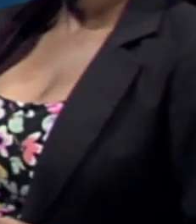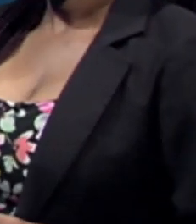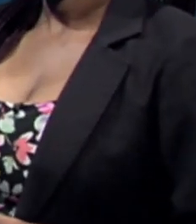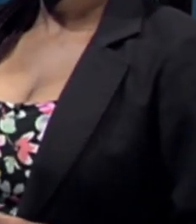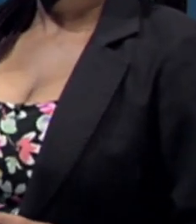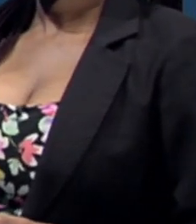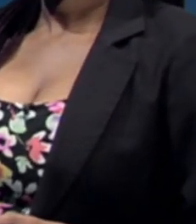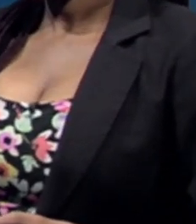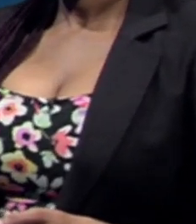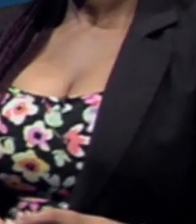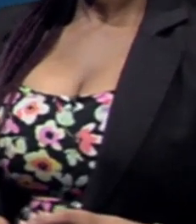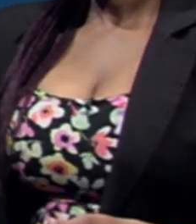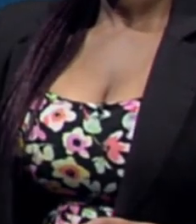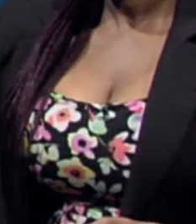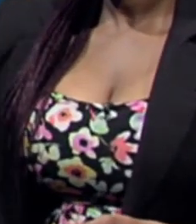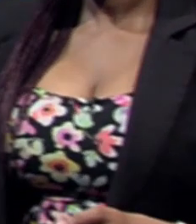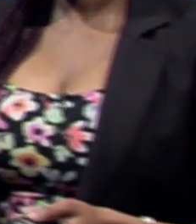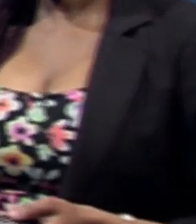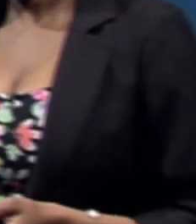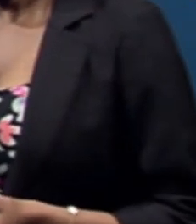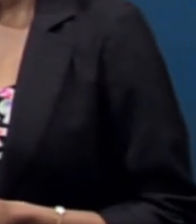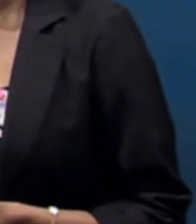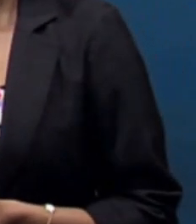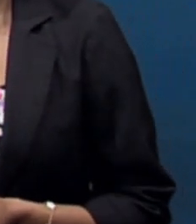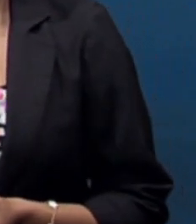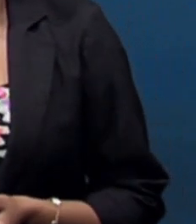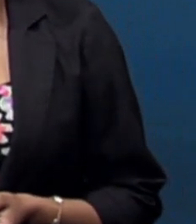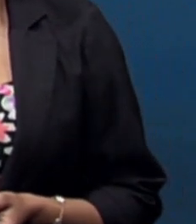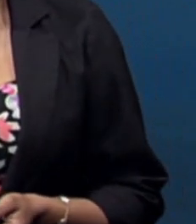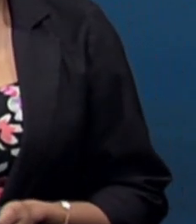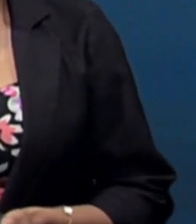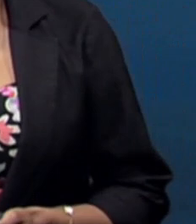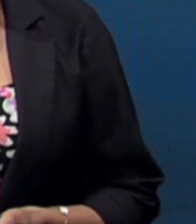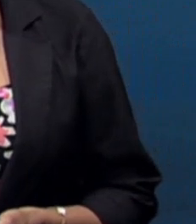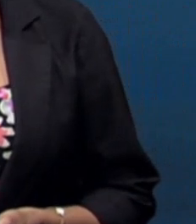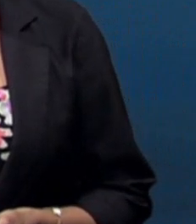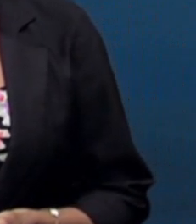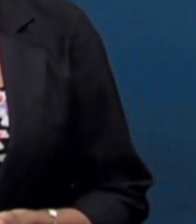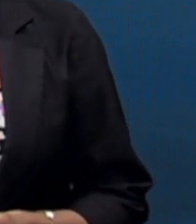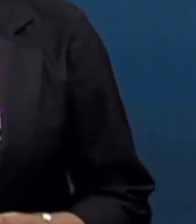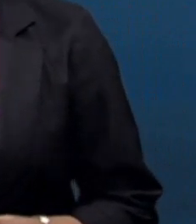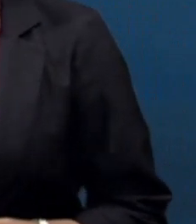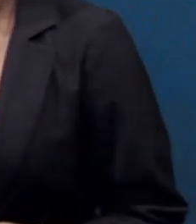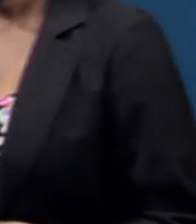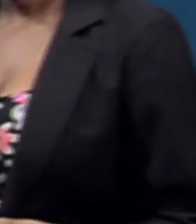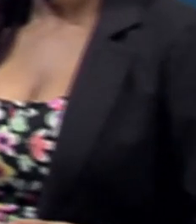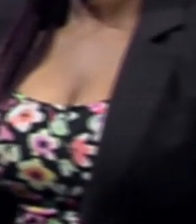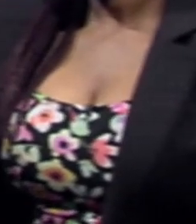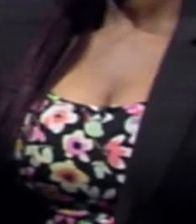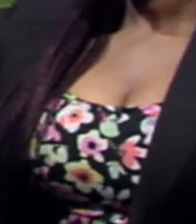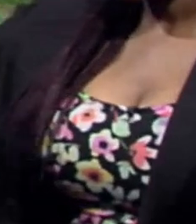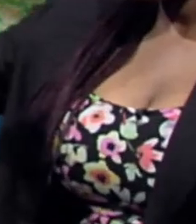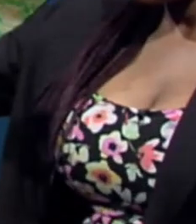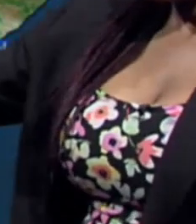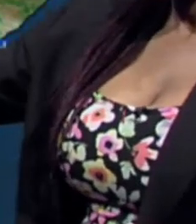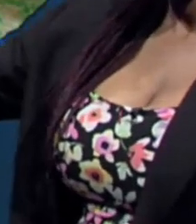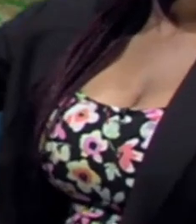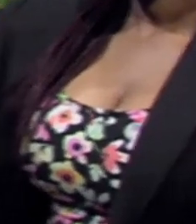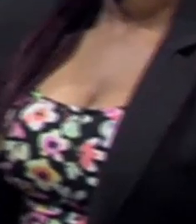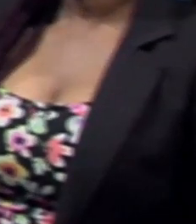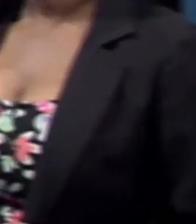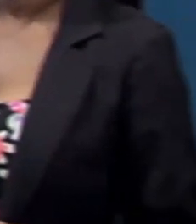mogote ka digata di le 35 Pietermaritzburg ka digata di le 14 go ya go di le 33 fa re lebelela Eastern Cape go